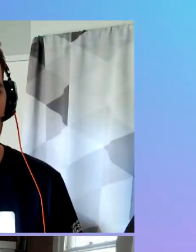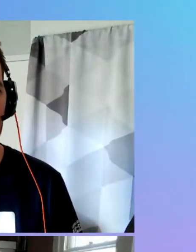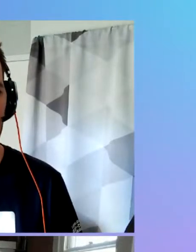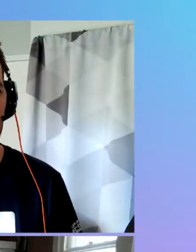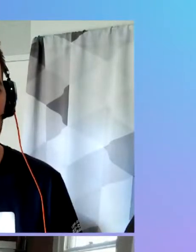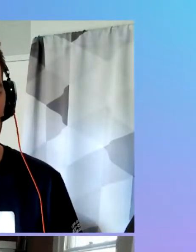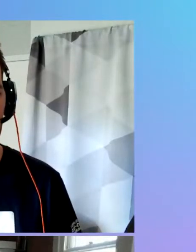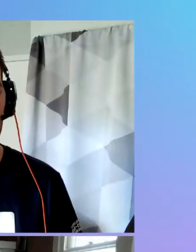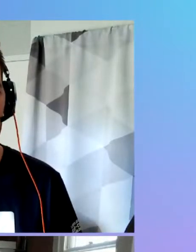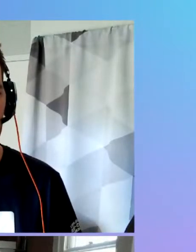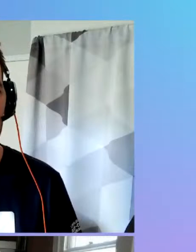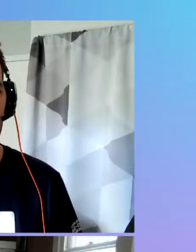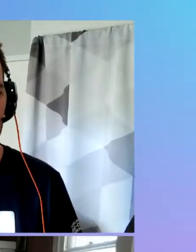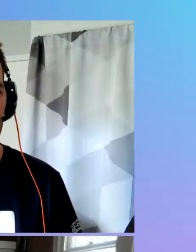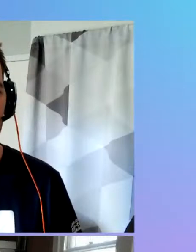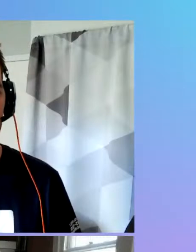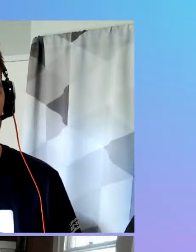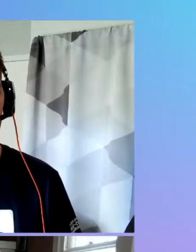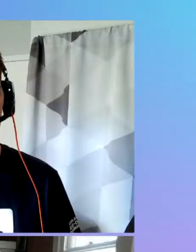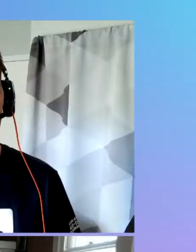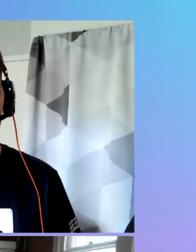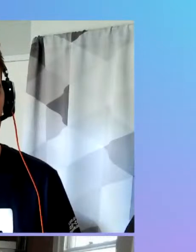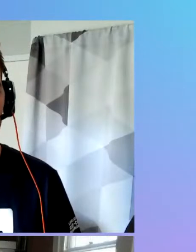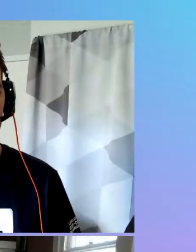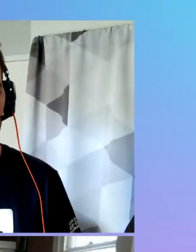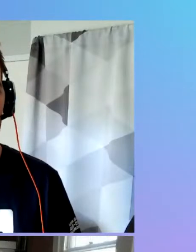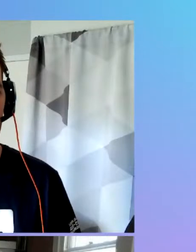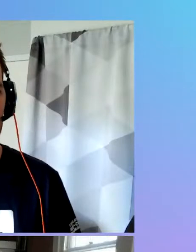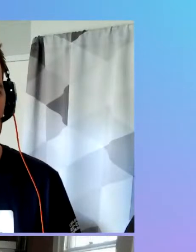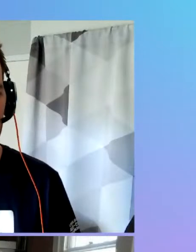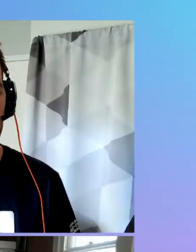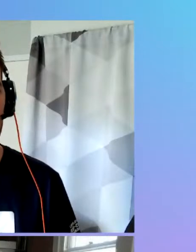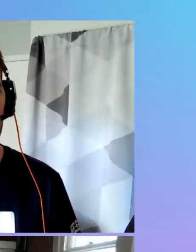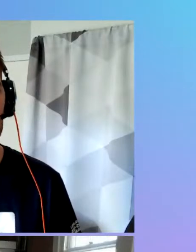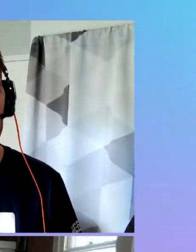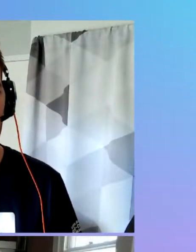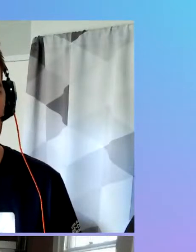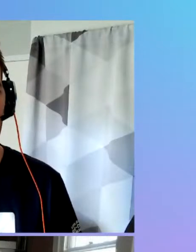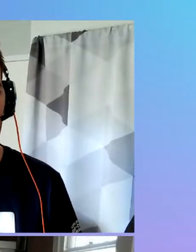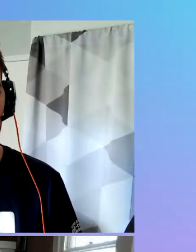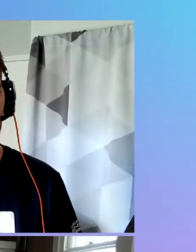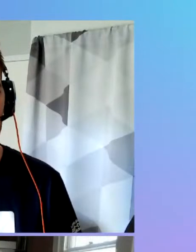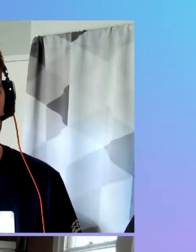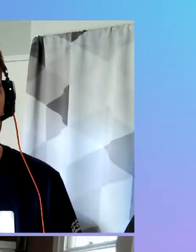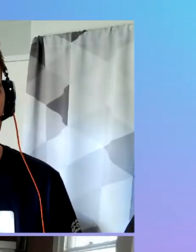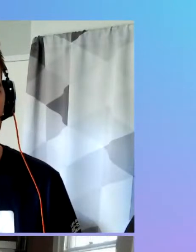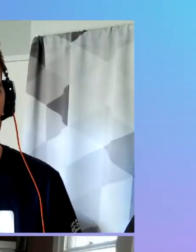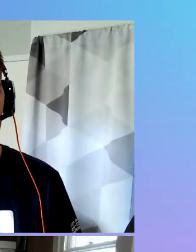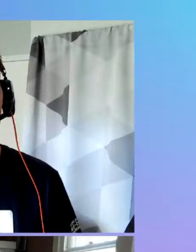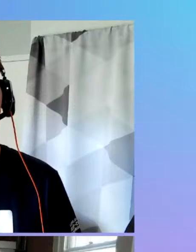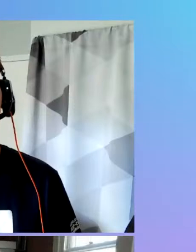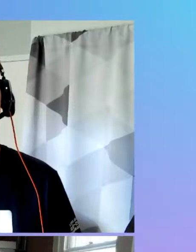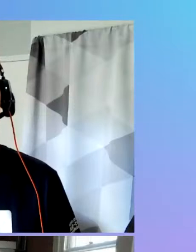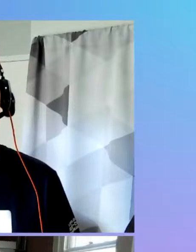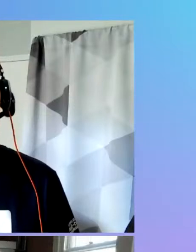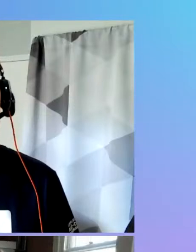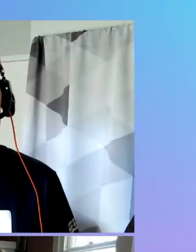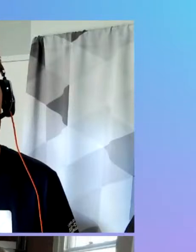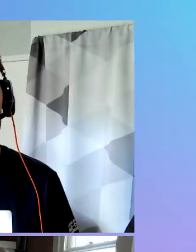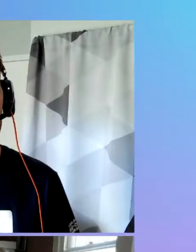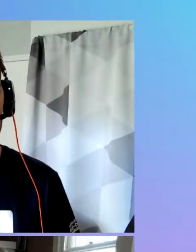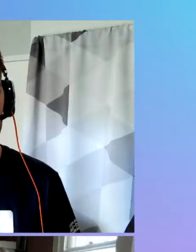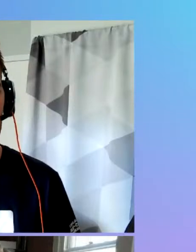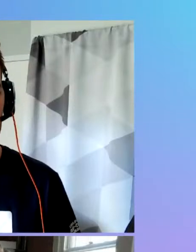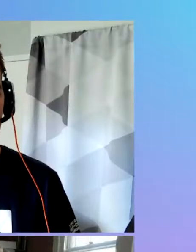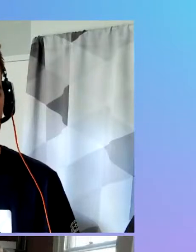domain sections. So there's two different ways to qualify, but we do look for people that can actually speak to words, and the way we try to describe it